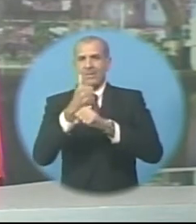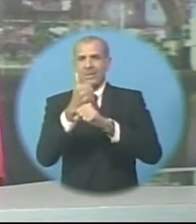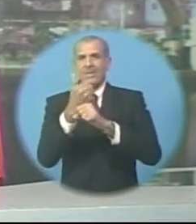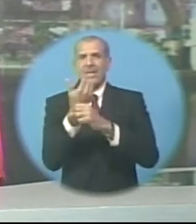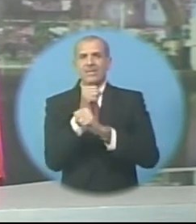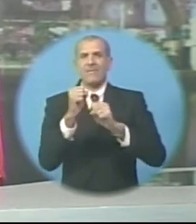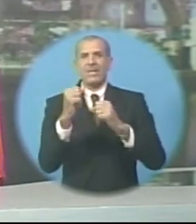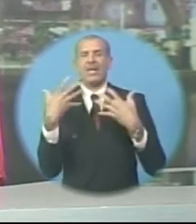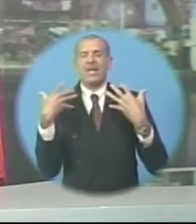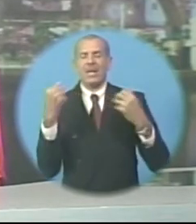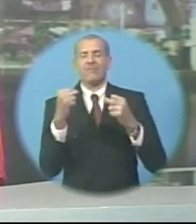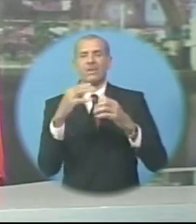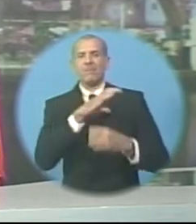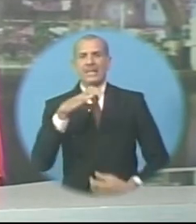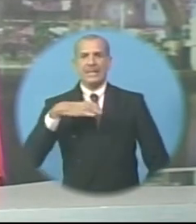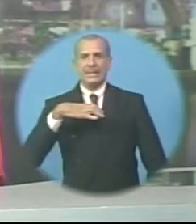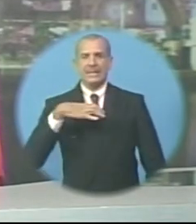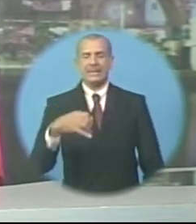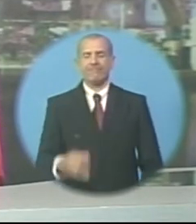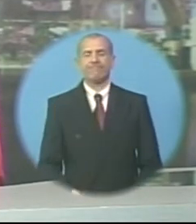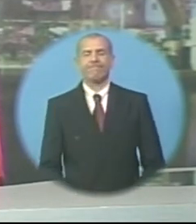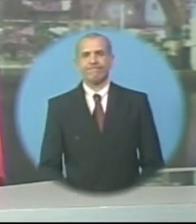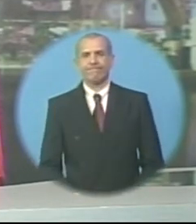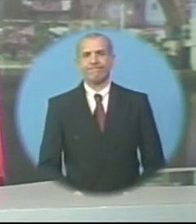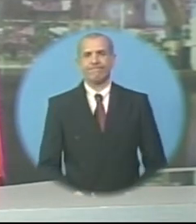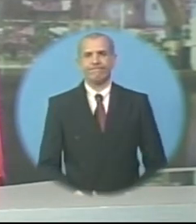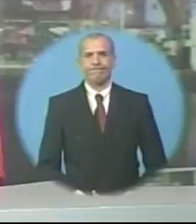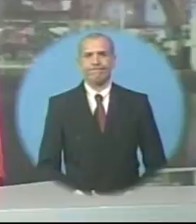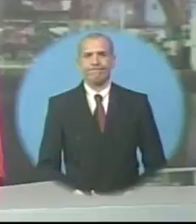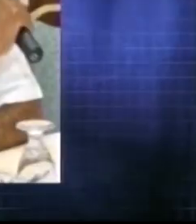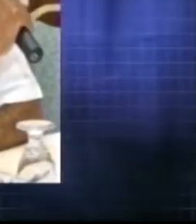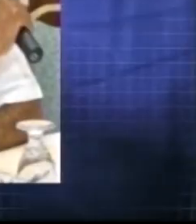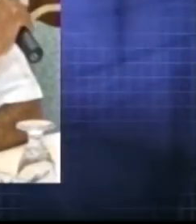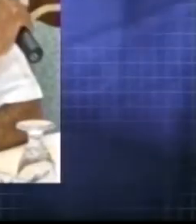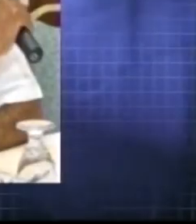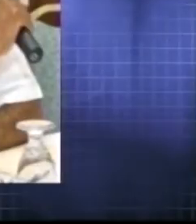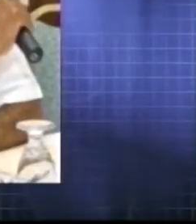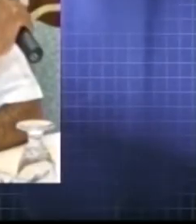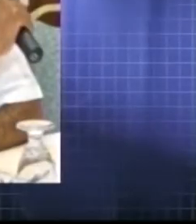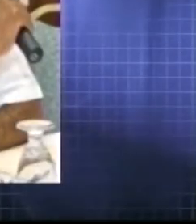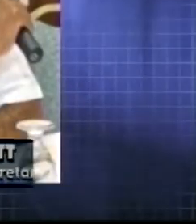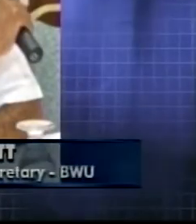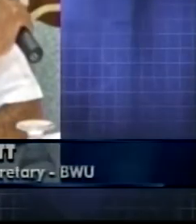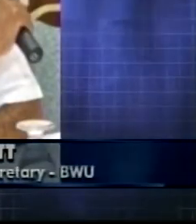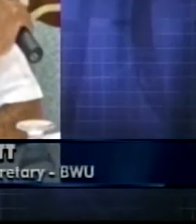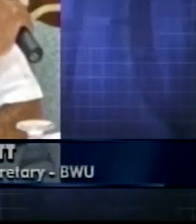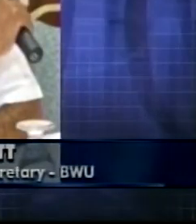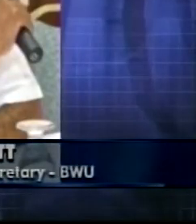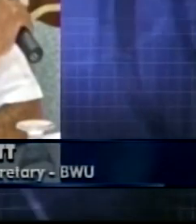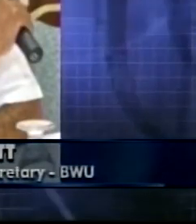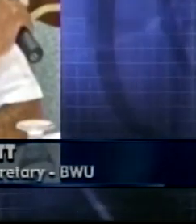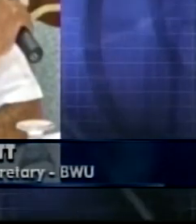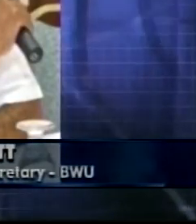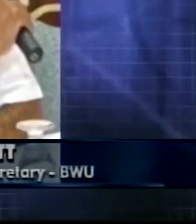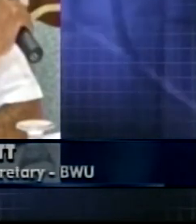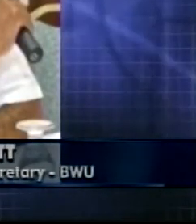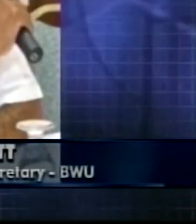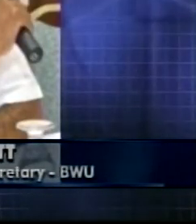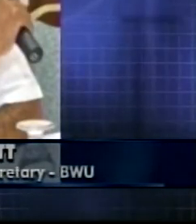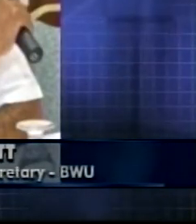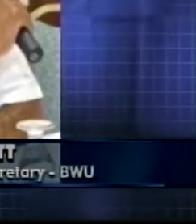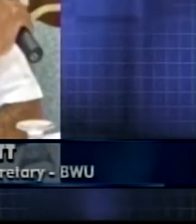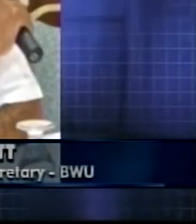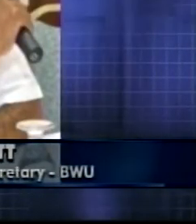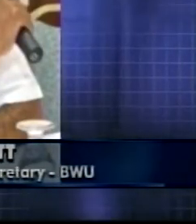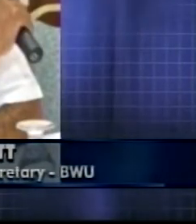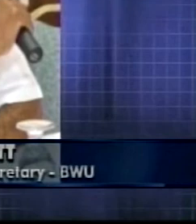and health committees. In the early years, I used to be calling to give guidance